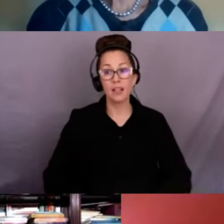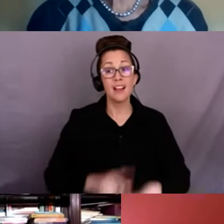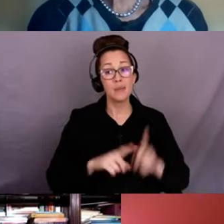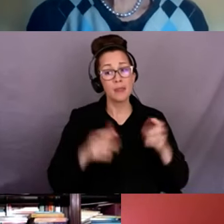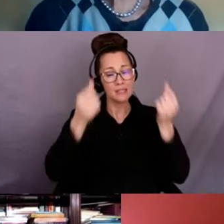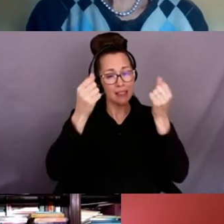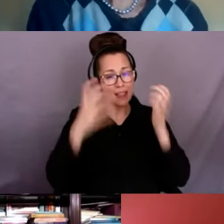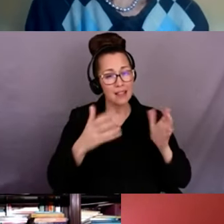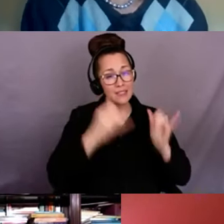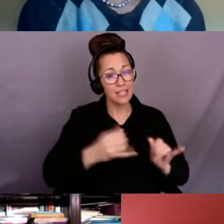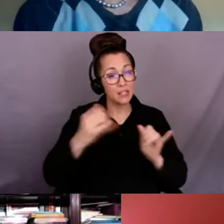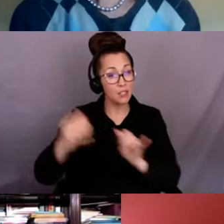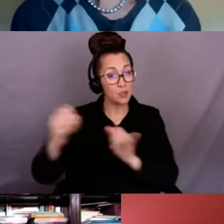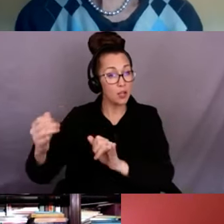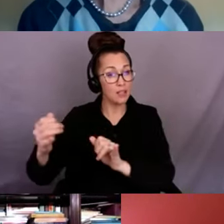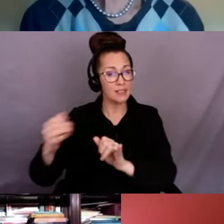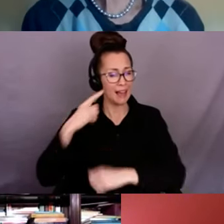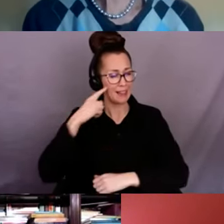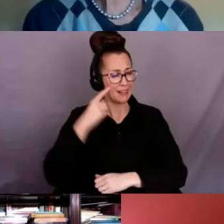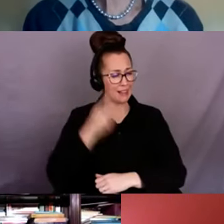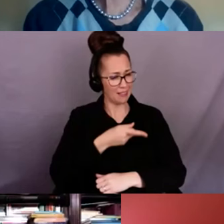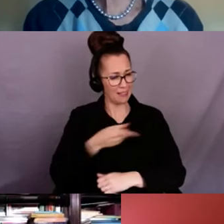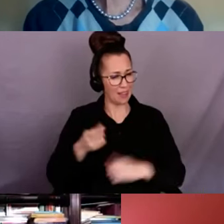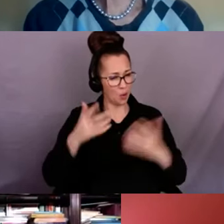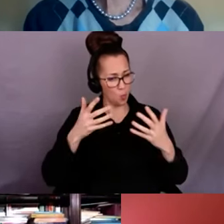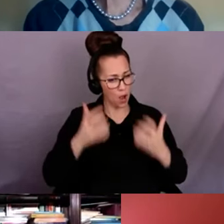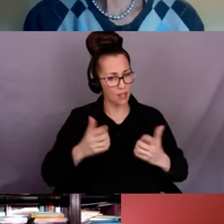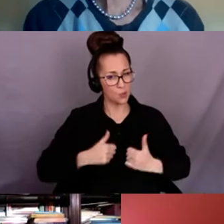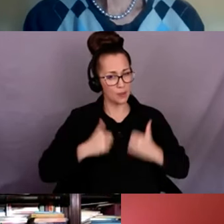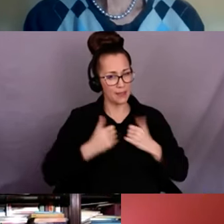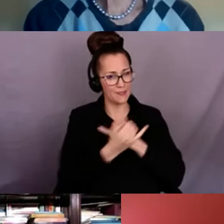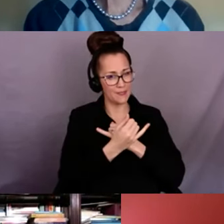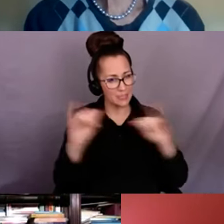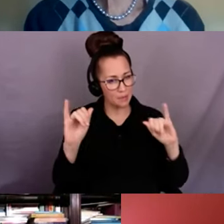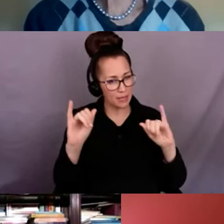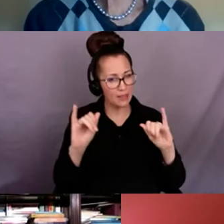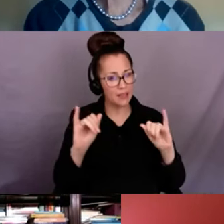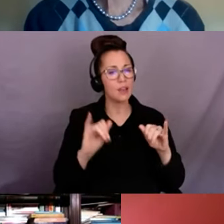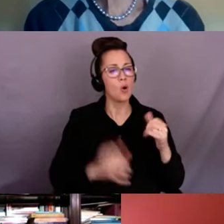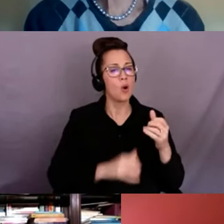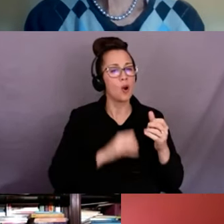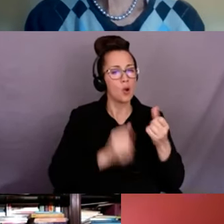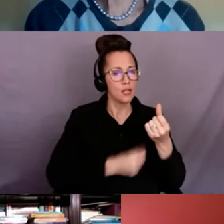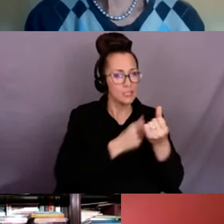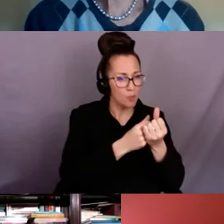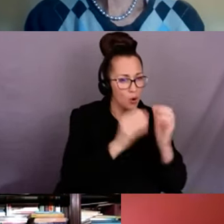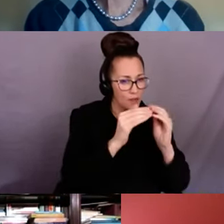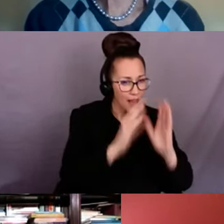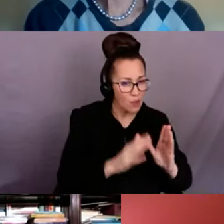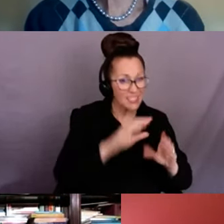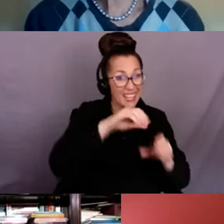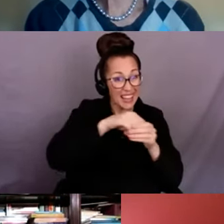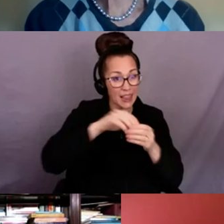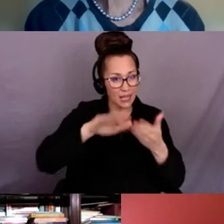lots of individuals who I think would want to be served and would want to live independently or in supportive housing in the community. And we